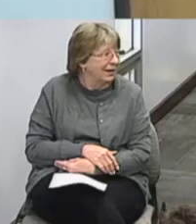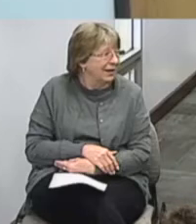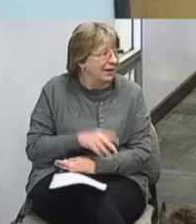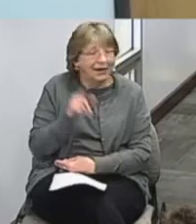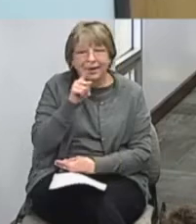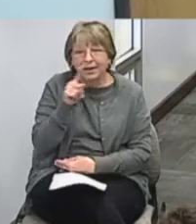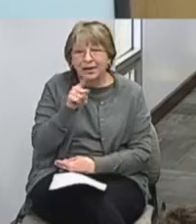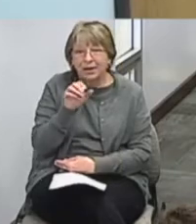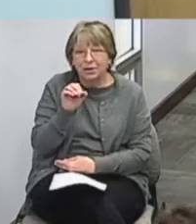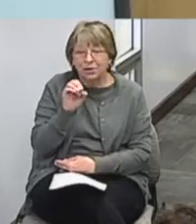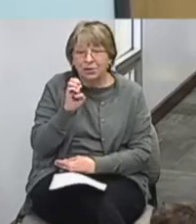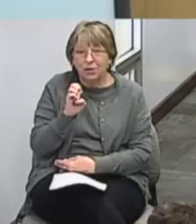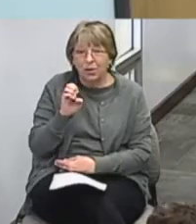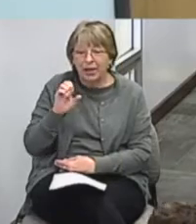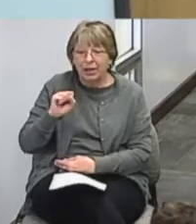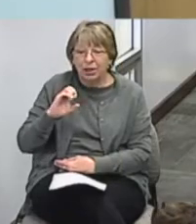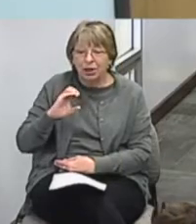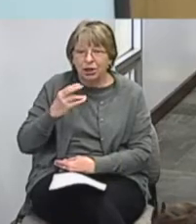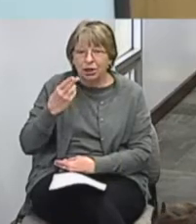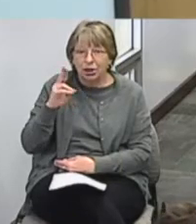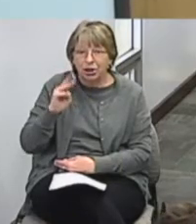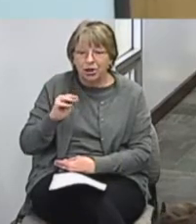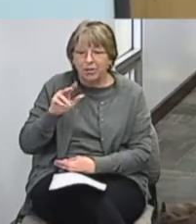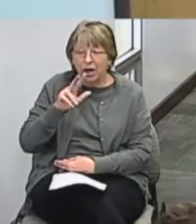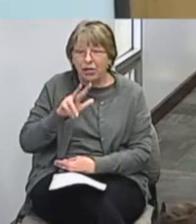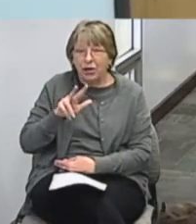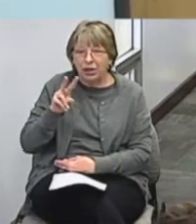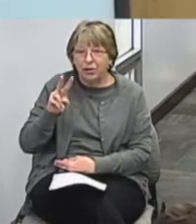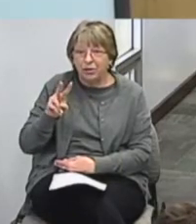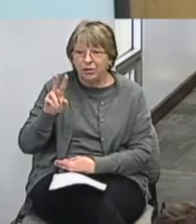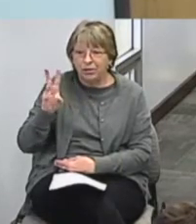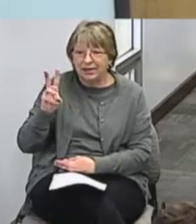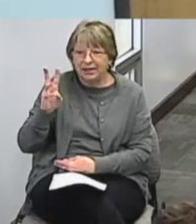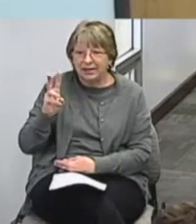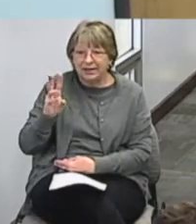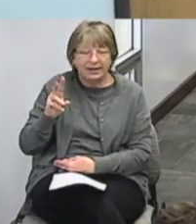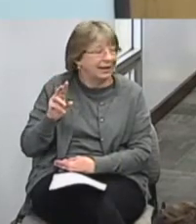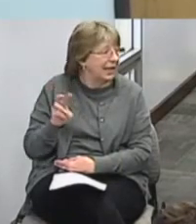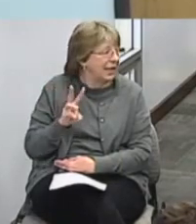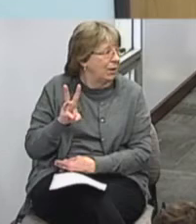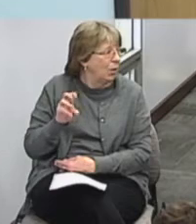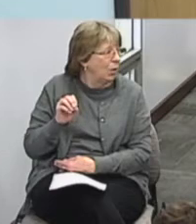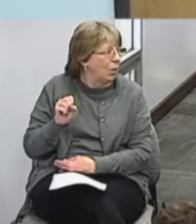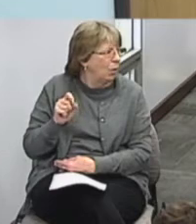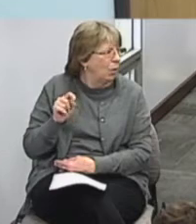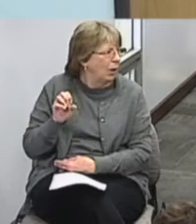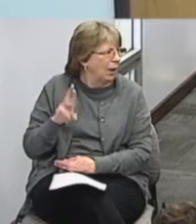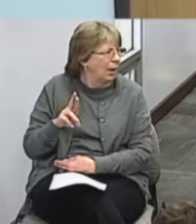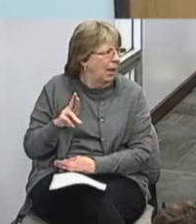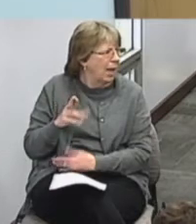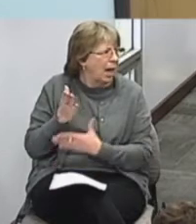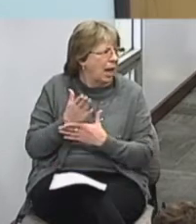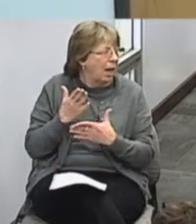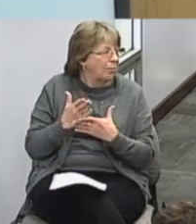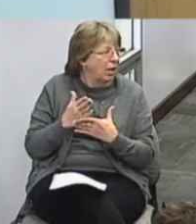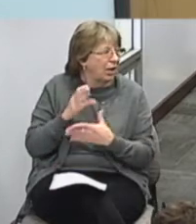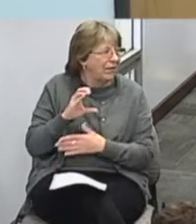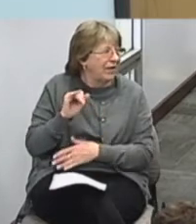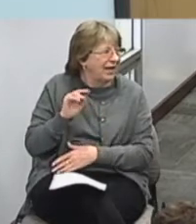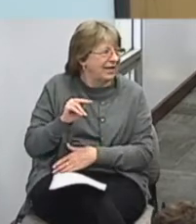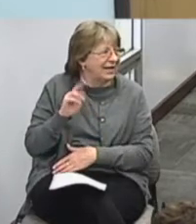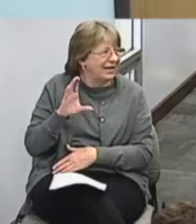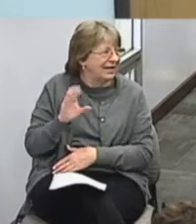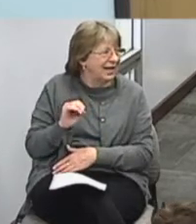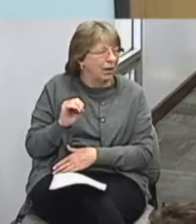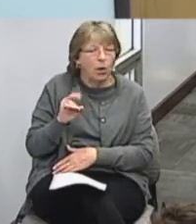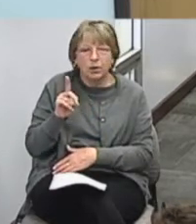Zoe Shum, 3216 Northwestern. I'm here as part of the Cinco de Mayo team, and